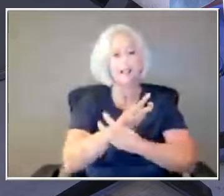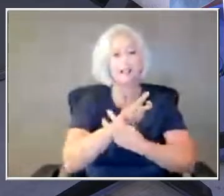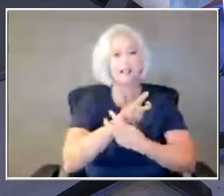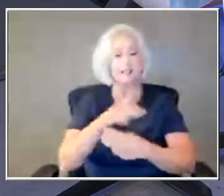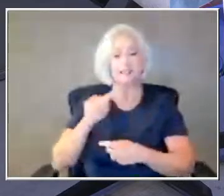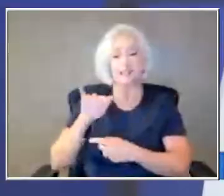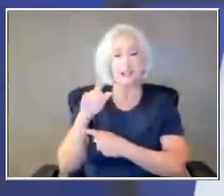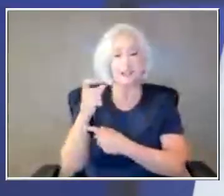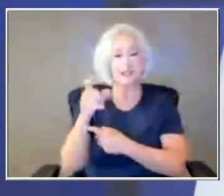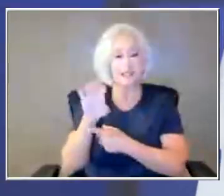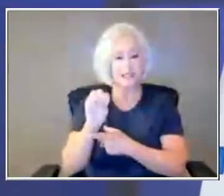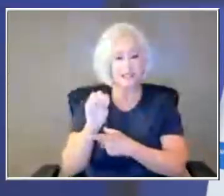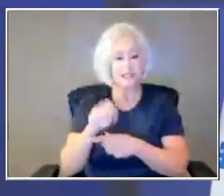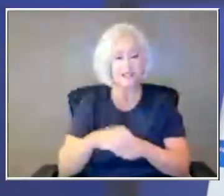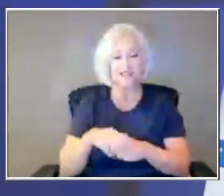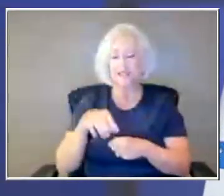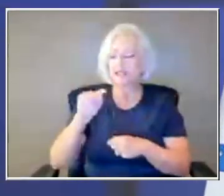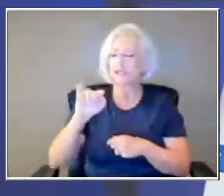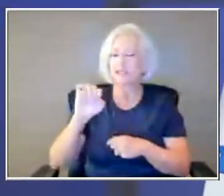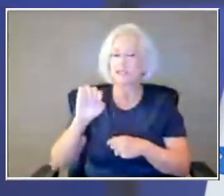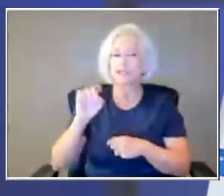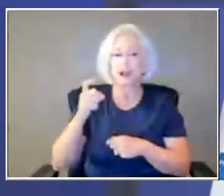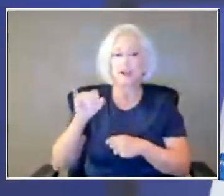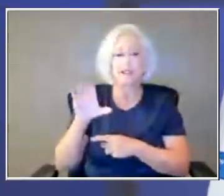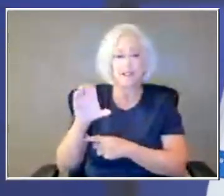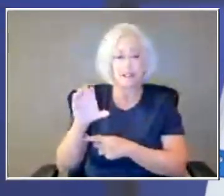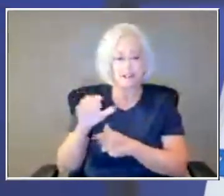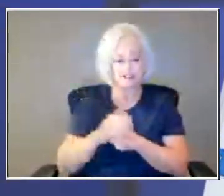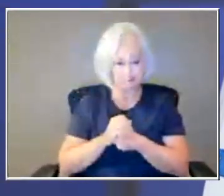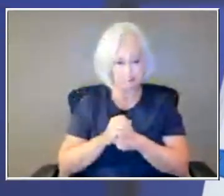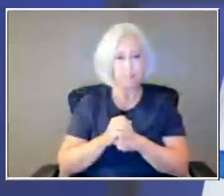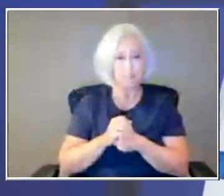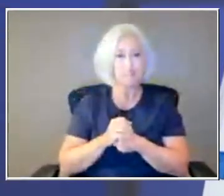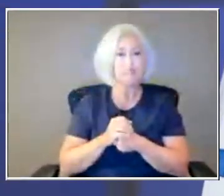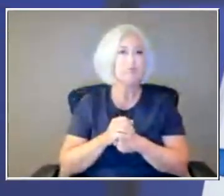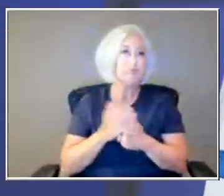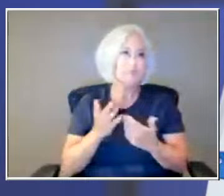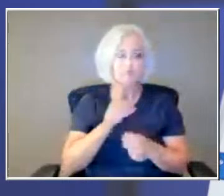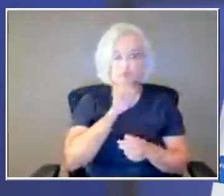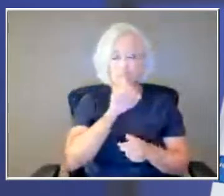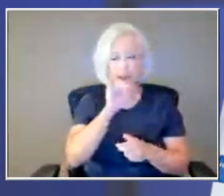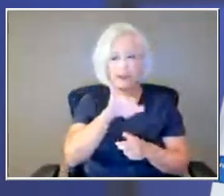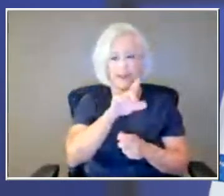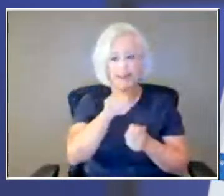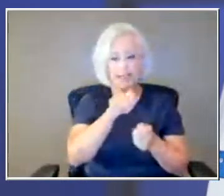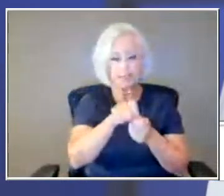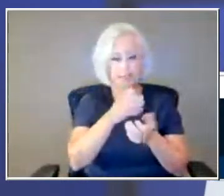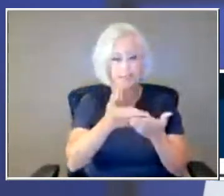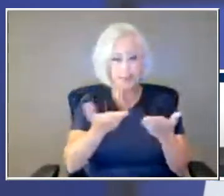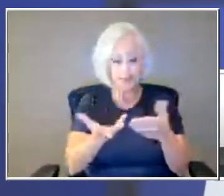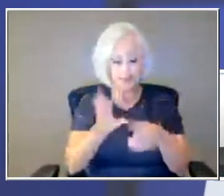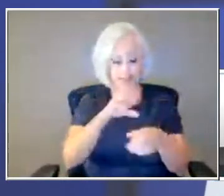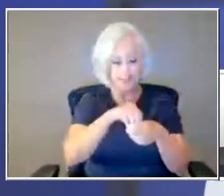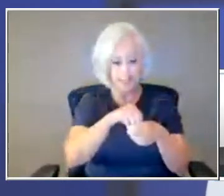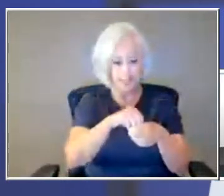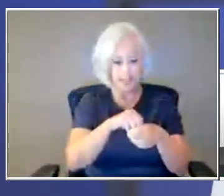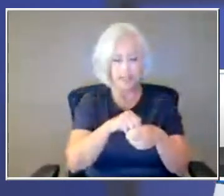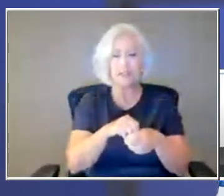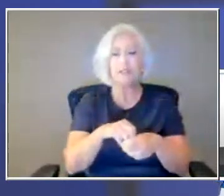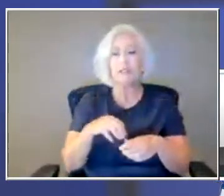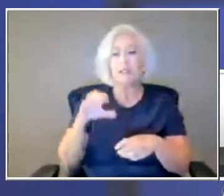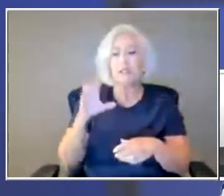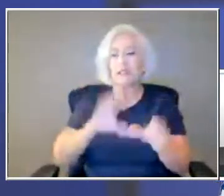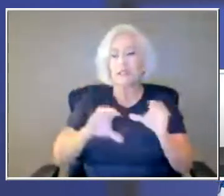specificity. And truthfully, there are times when things like chemotherapy have more value because we need something a little bit